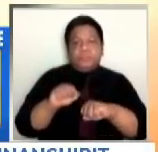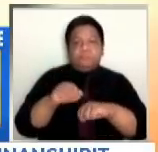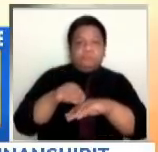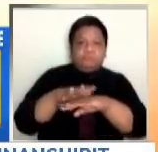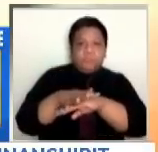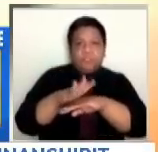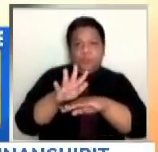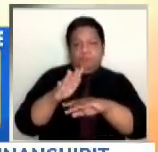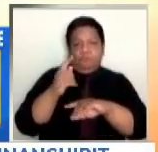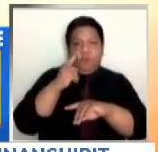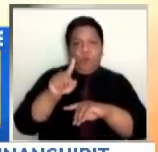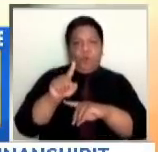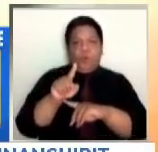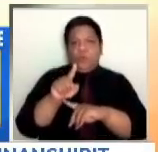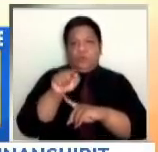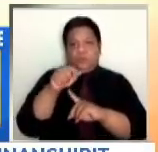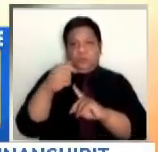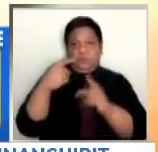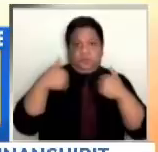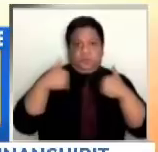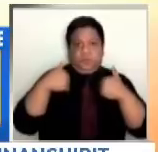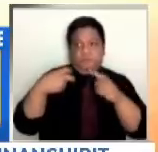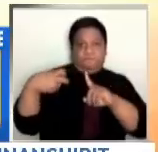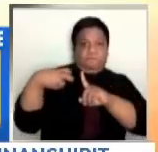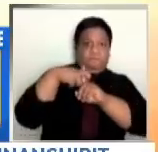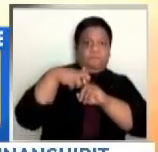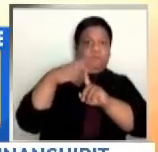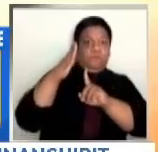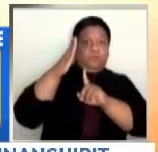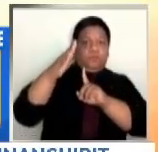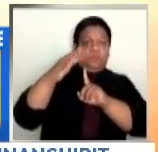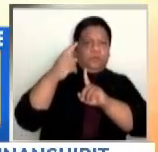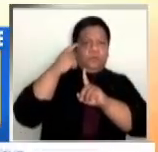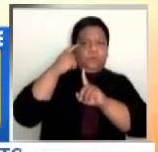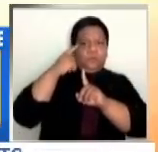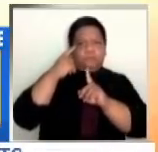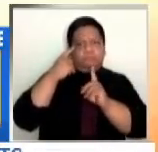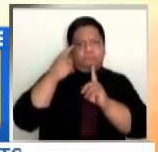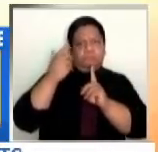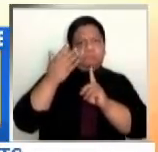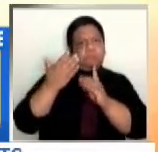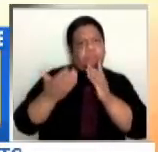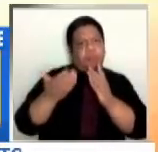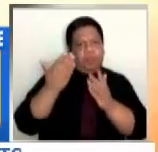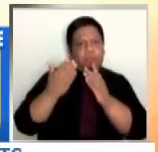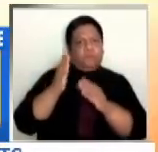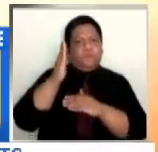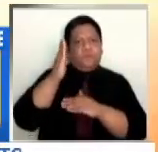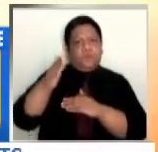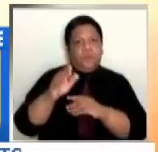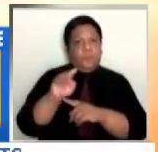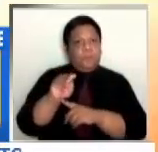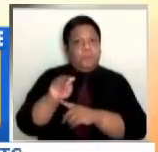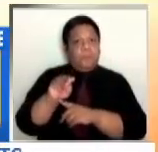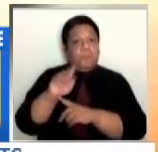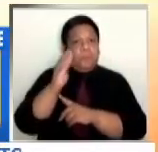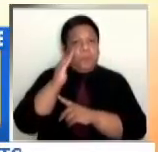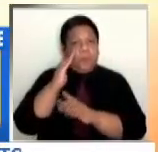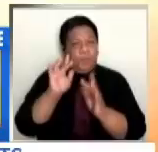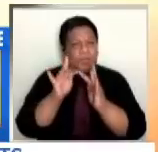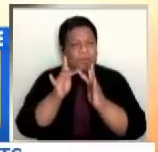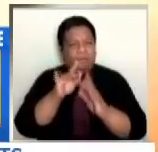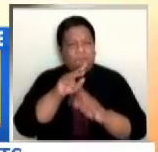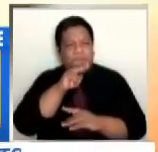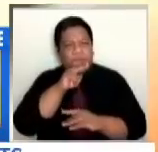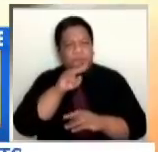ng taong natag. This idea is not far-fetched because a malware or yung